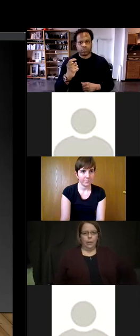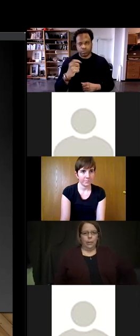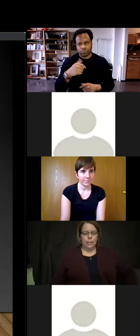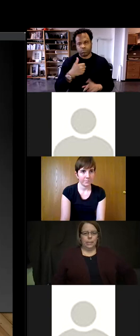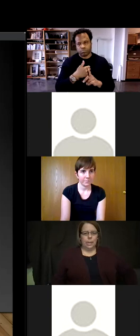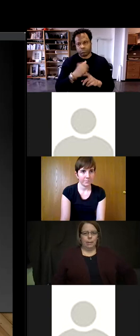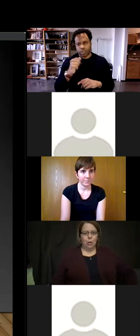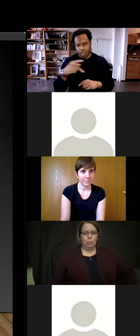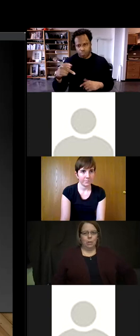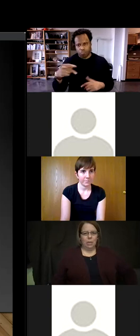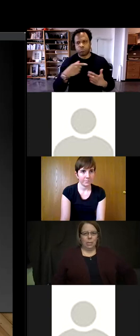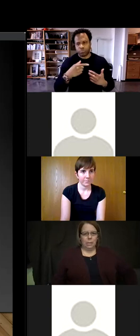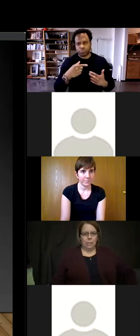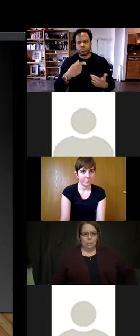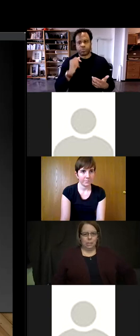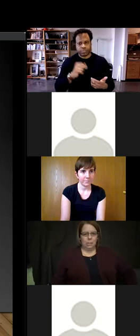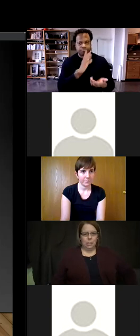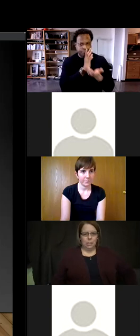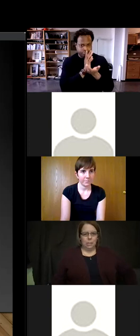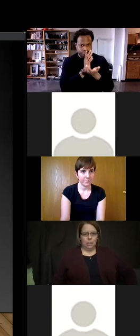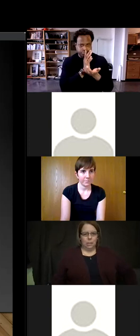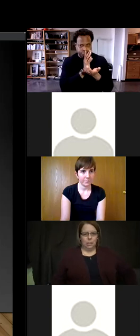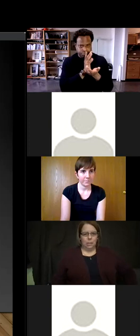And then there is an app called Mimics,